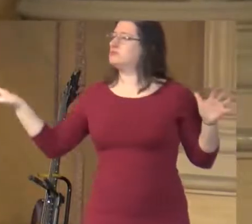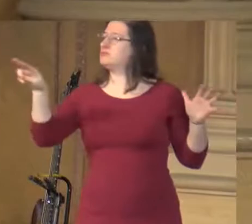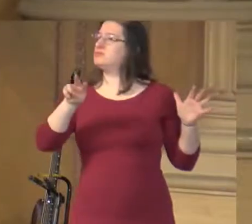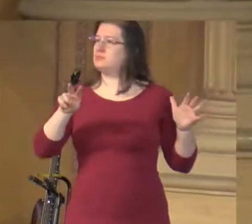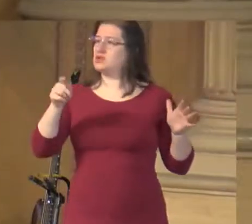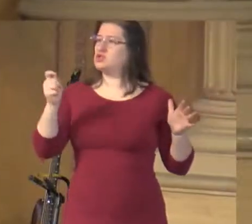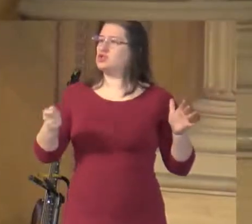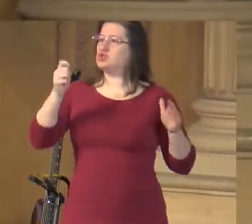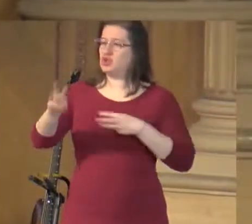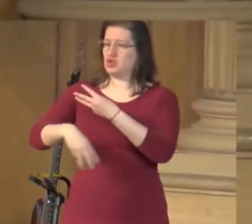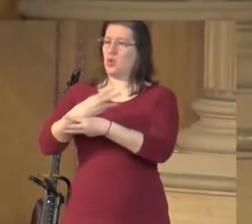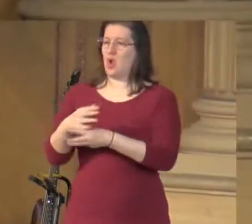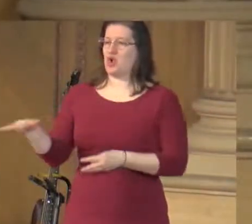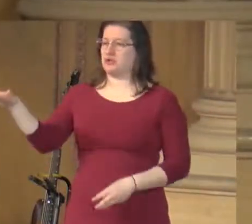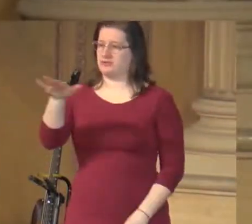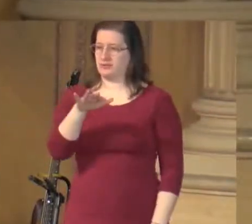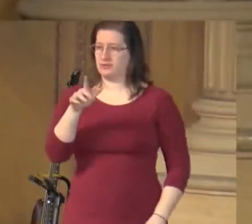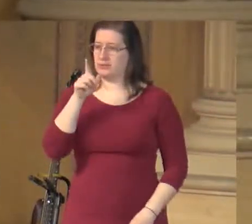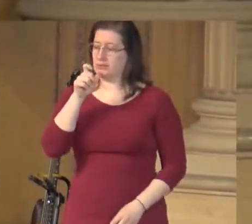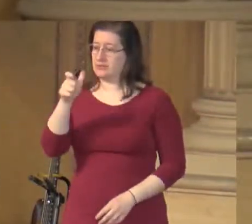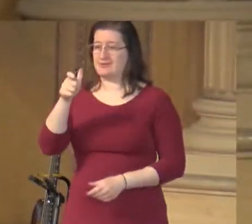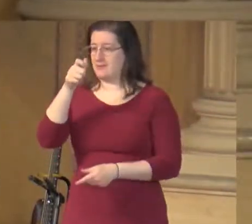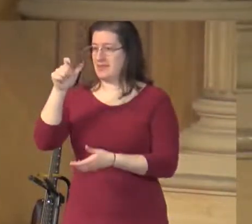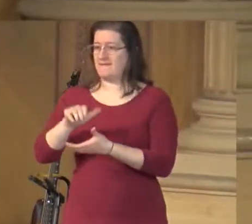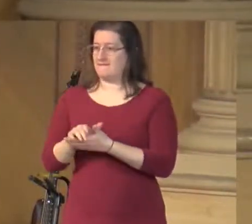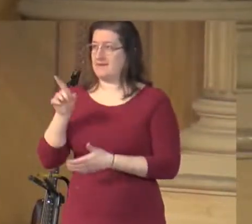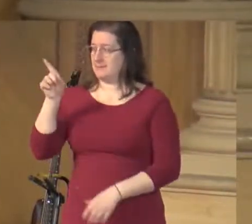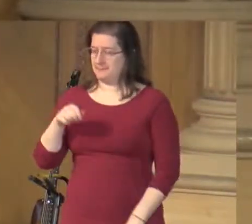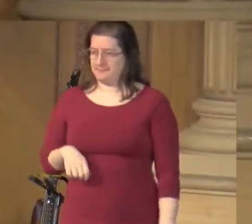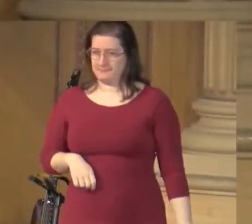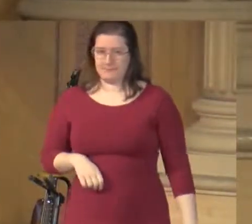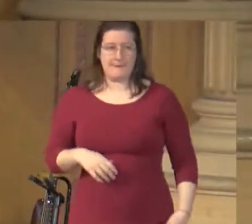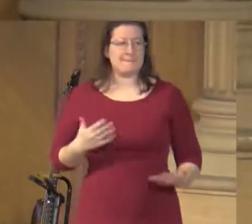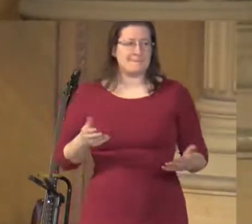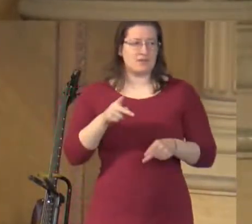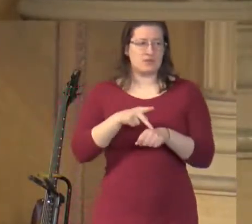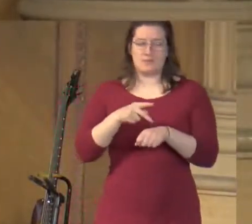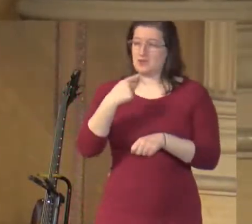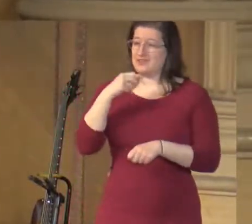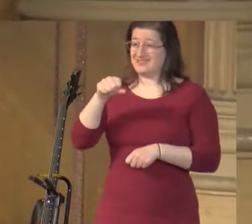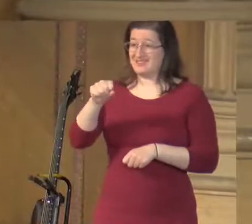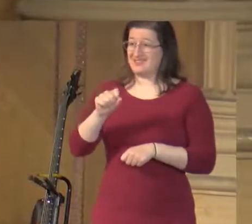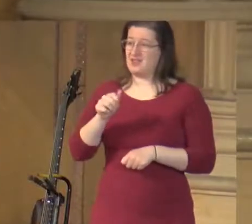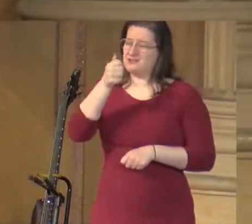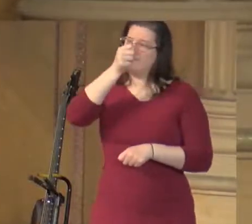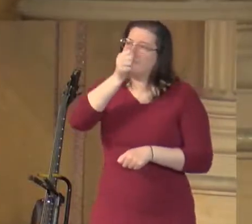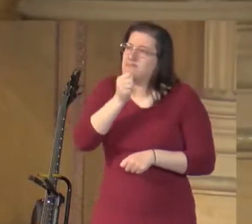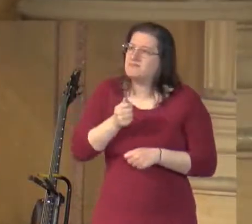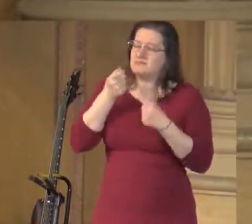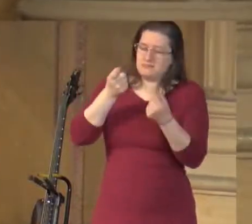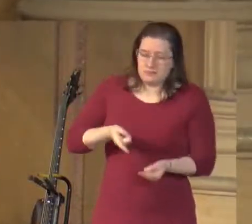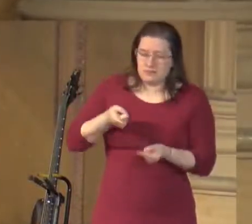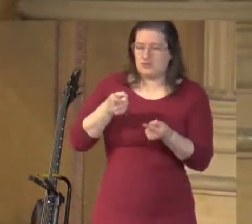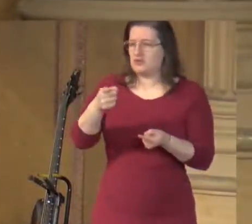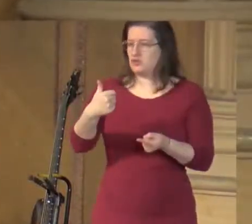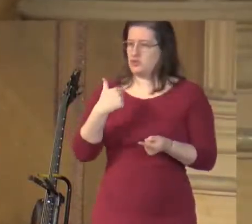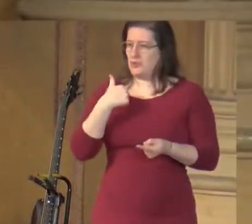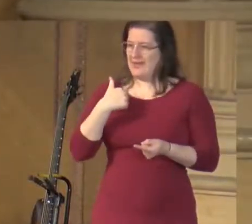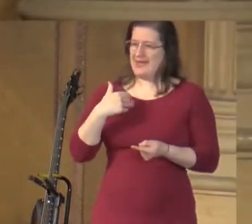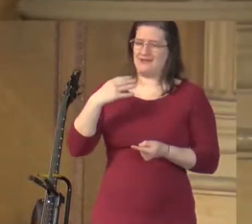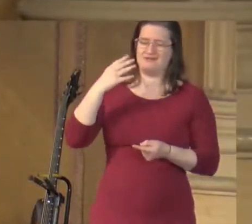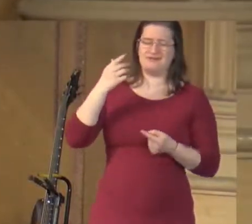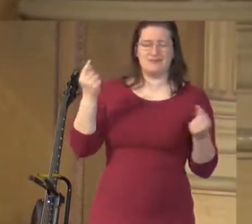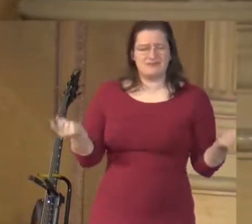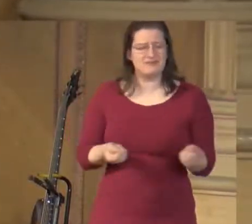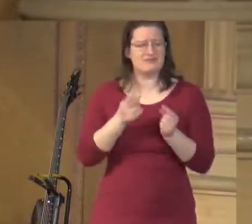so it seems like Peter's pointing to this motif to say yeah you've got these trials among you you have this judgment in your life you have these trials and